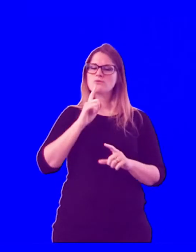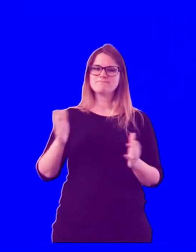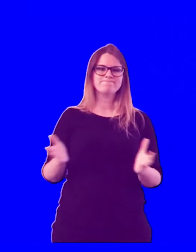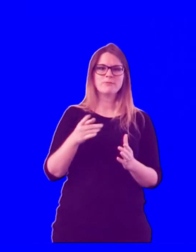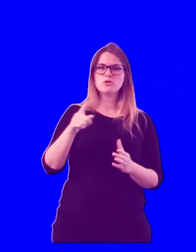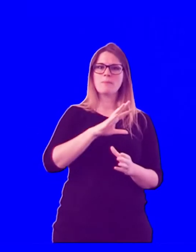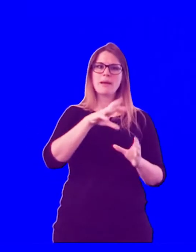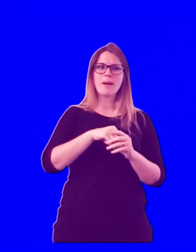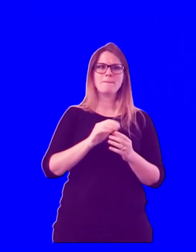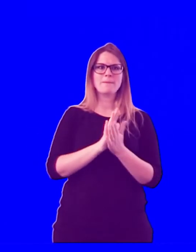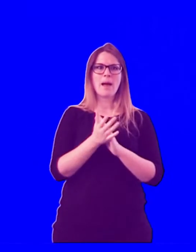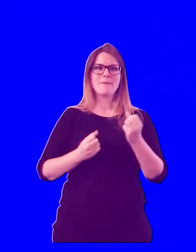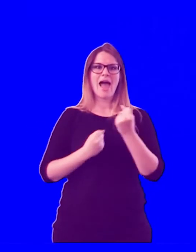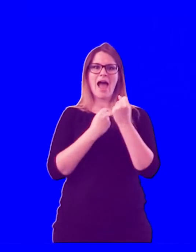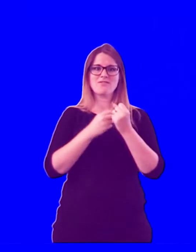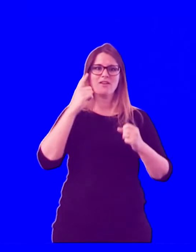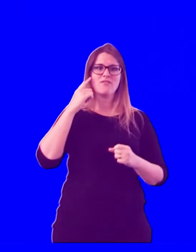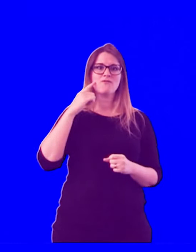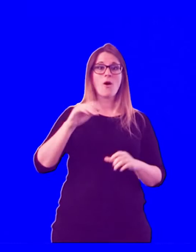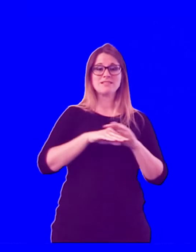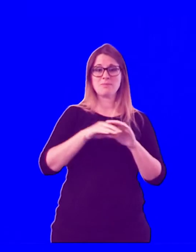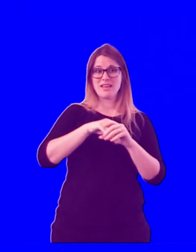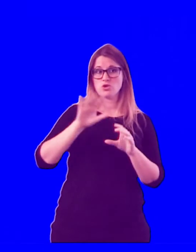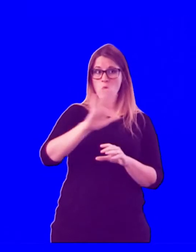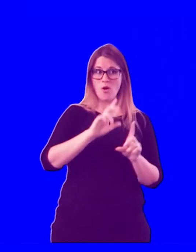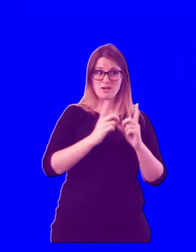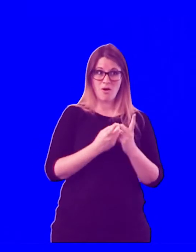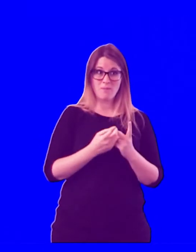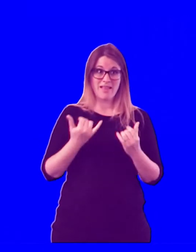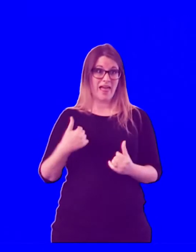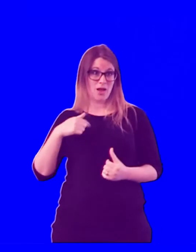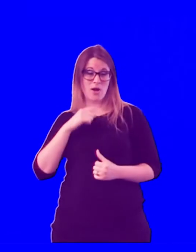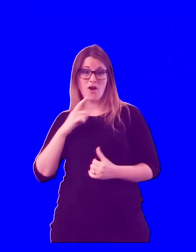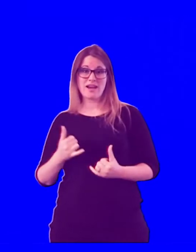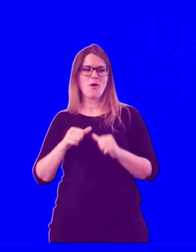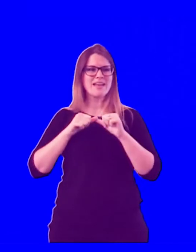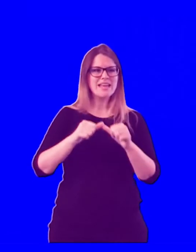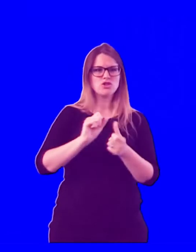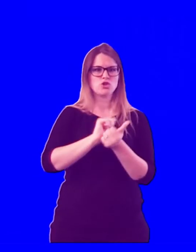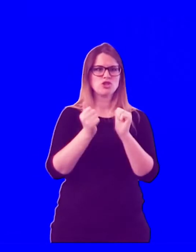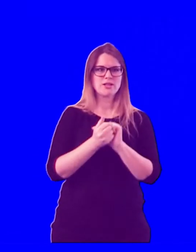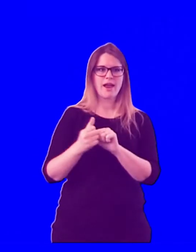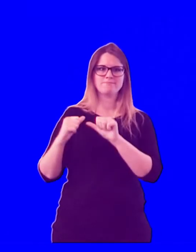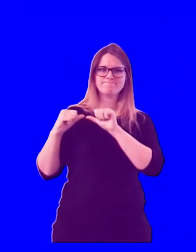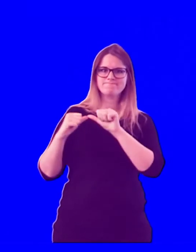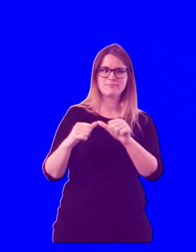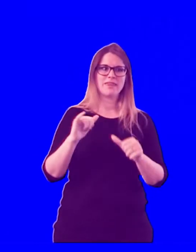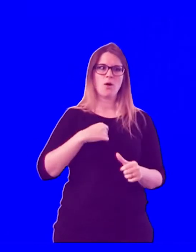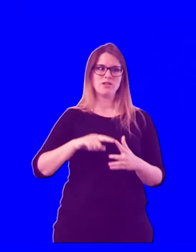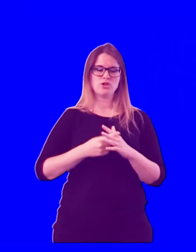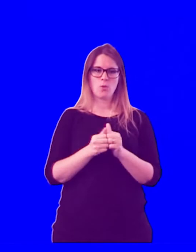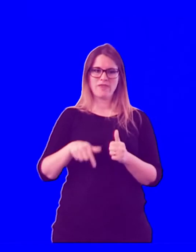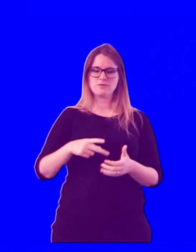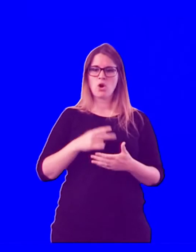implore you to become advocates for accessibility in your departments, just like we are now, and continue the change that we've started with this